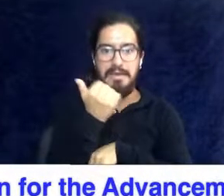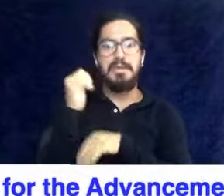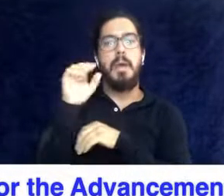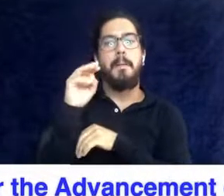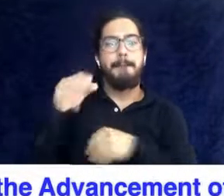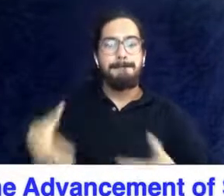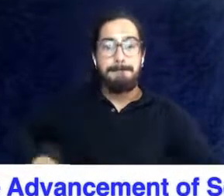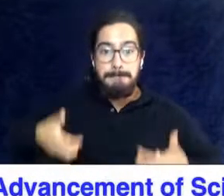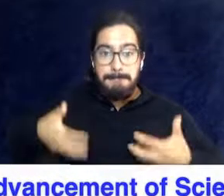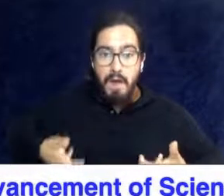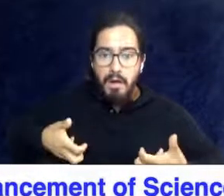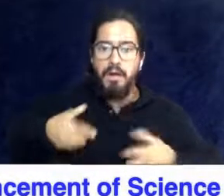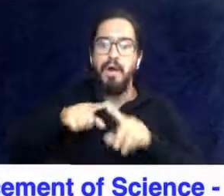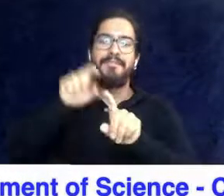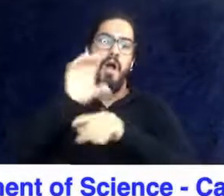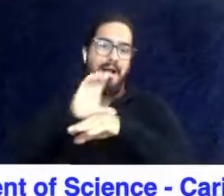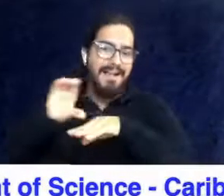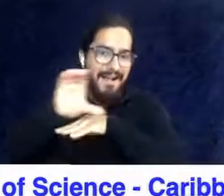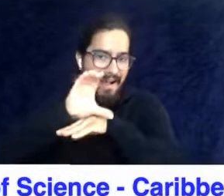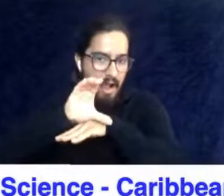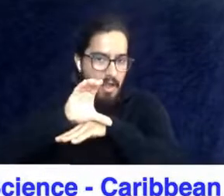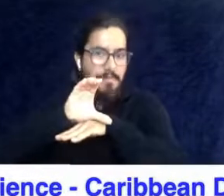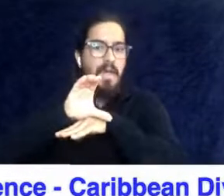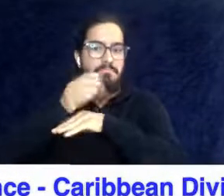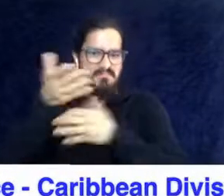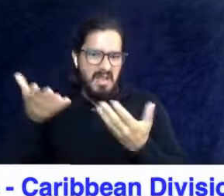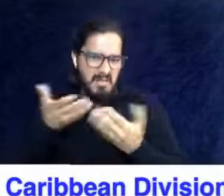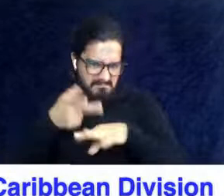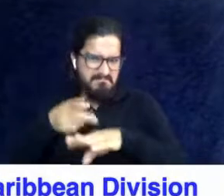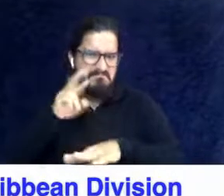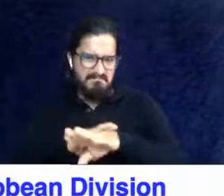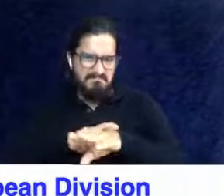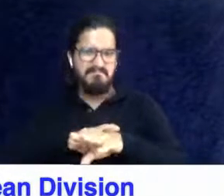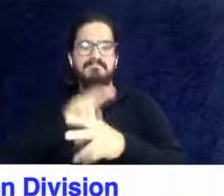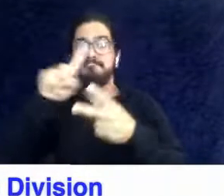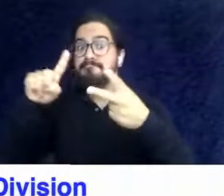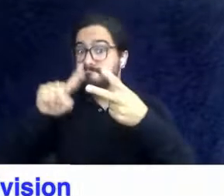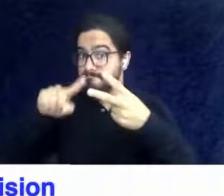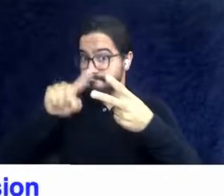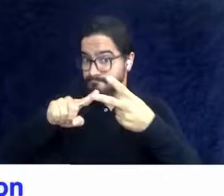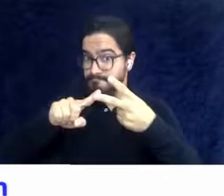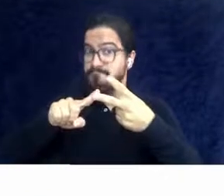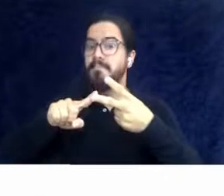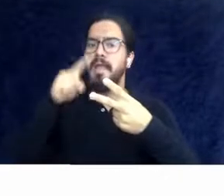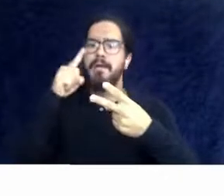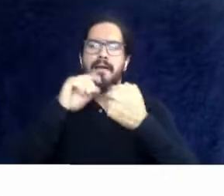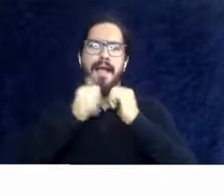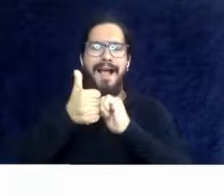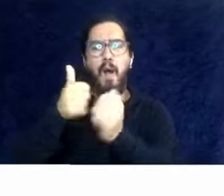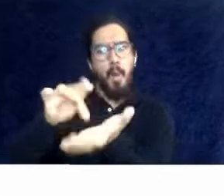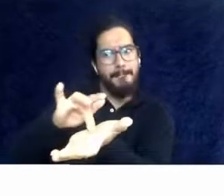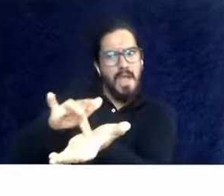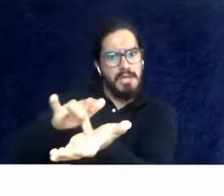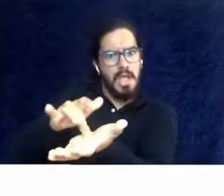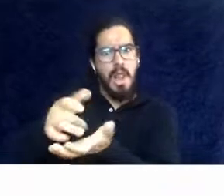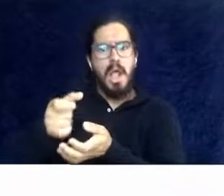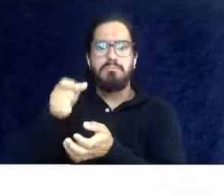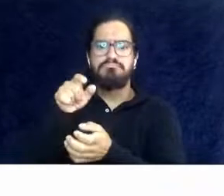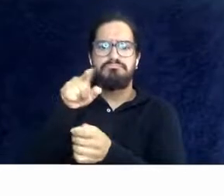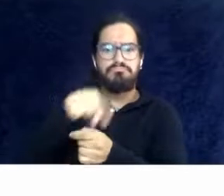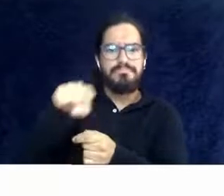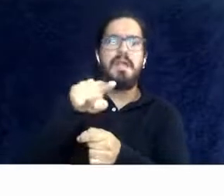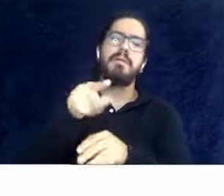or CPRC, here in Puerto Rico, and to examine the effects of losartan on prediabetic